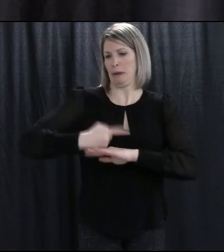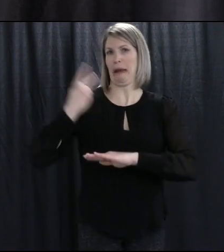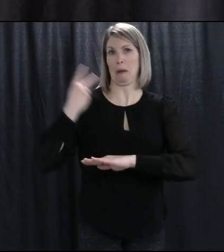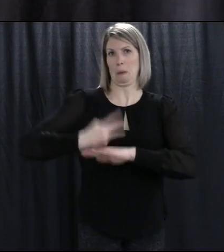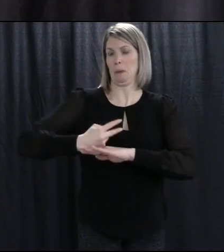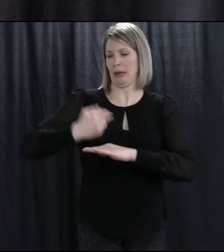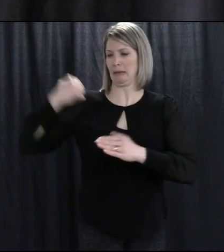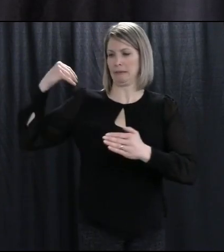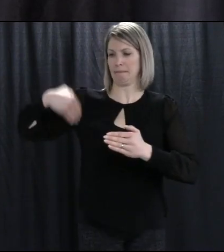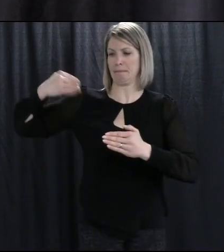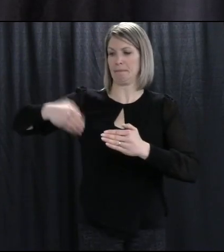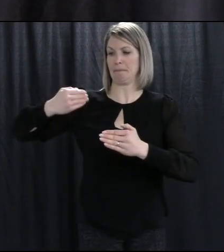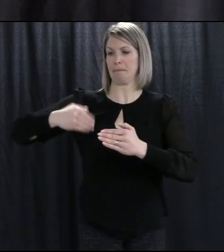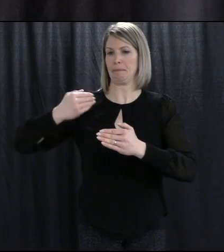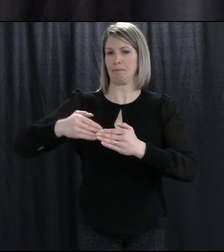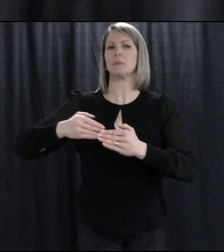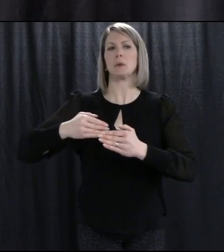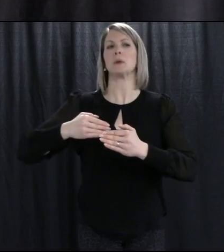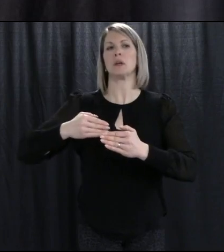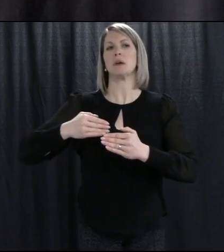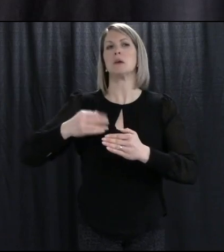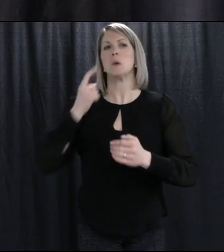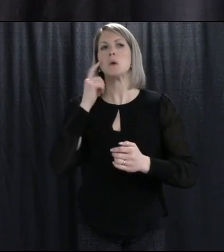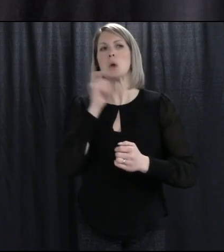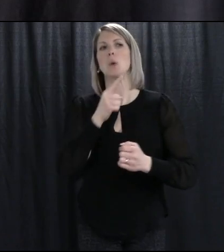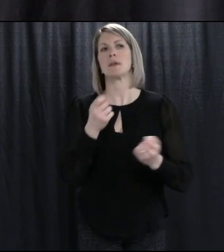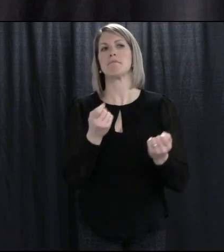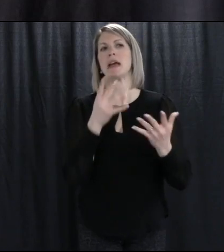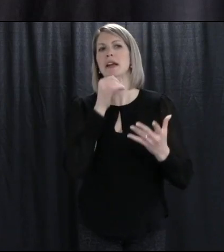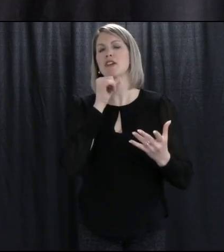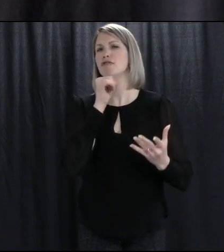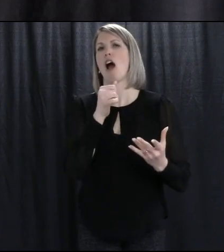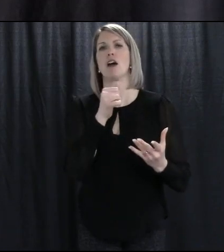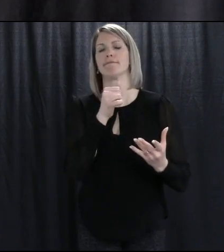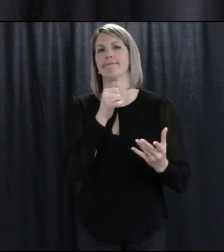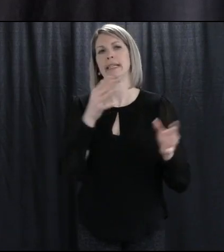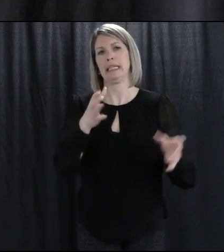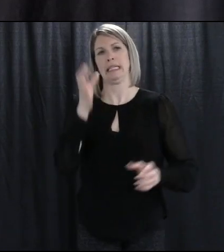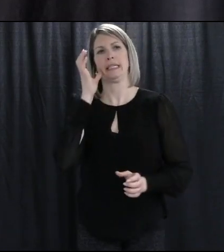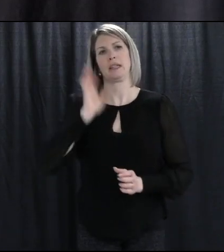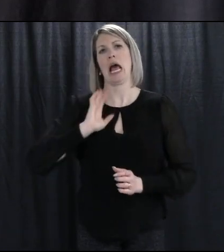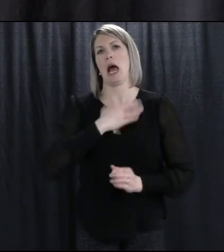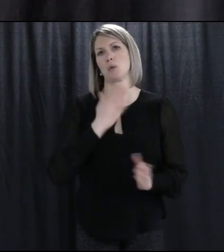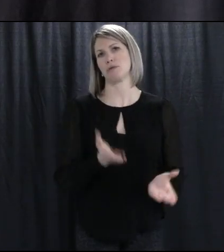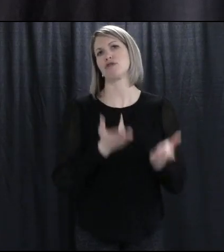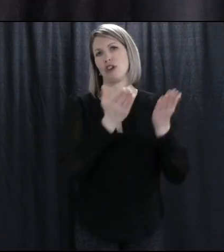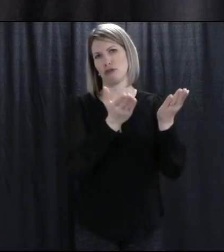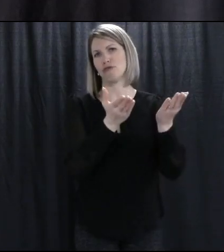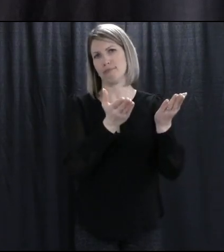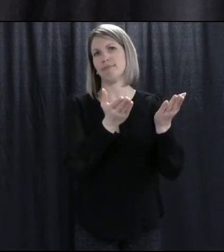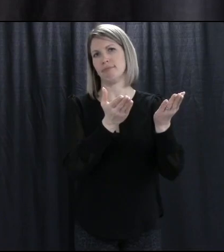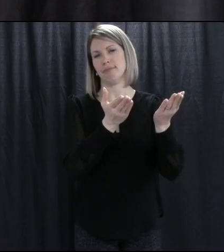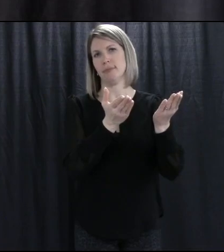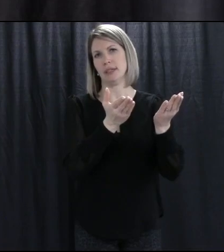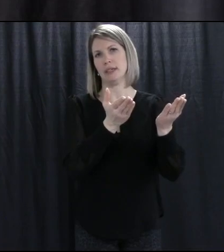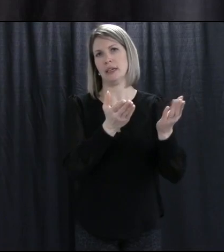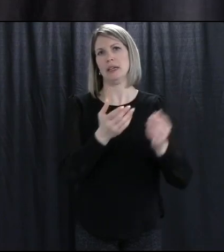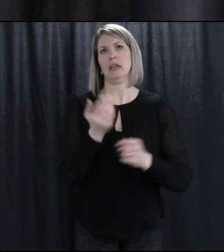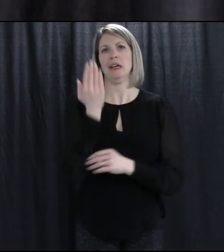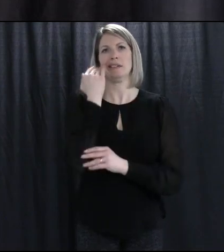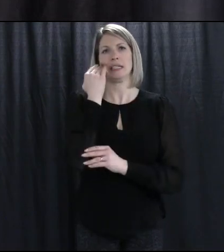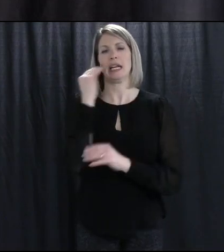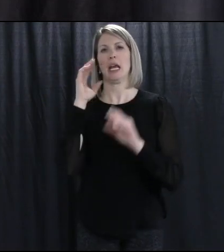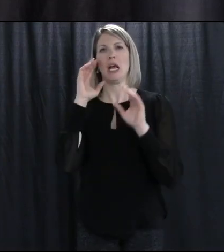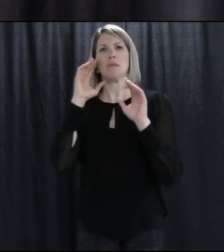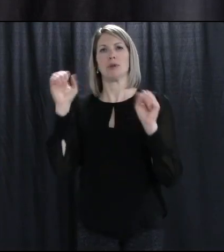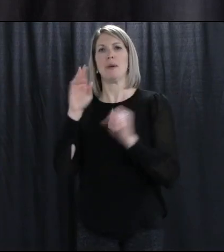of suggestions of non-compliance. I think really this is an exclamation mark, as I think the Premier said in our discussion earlier on.